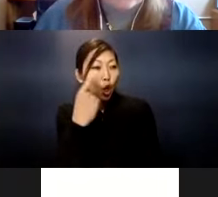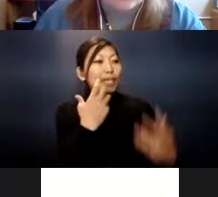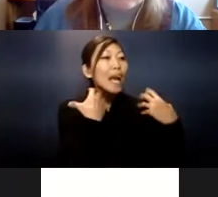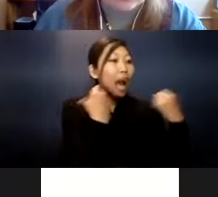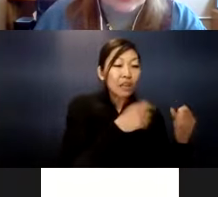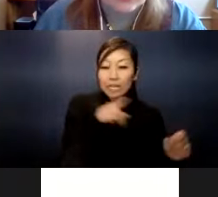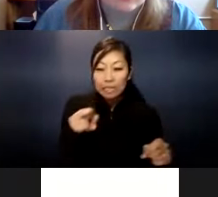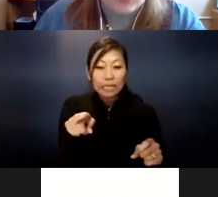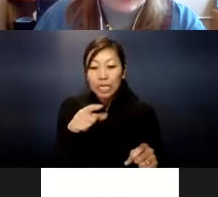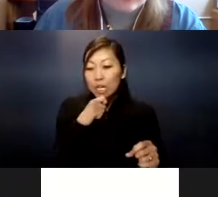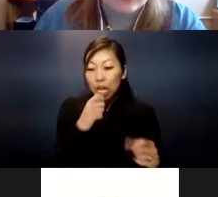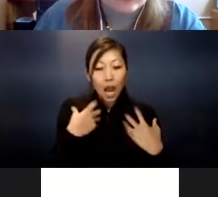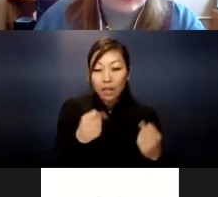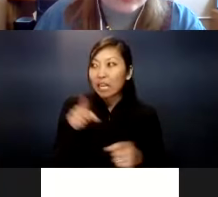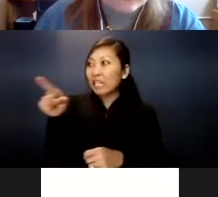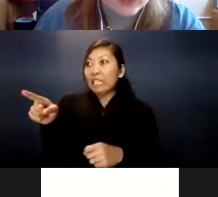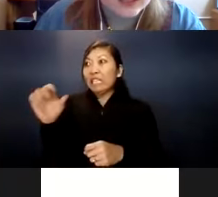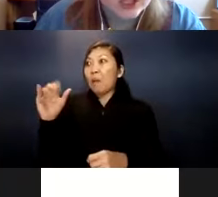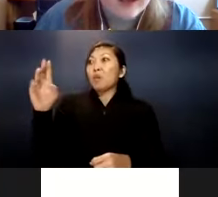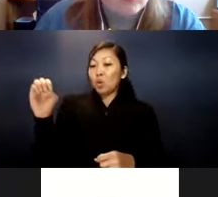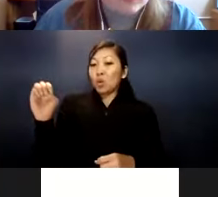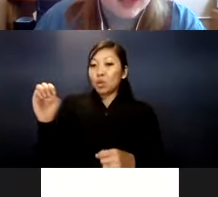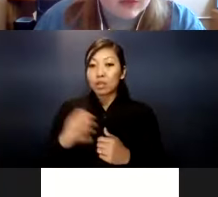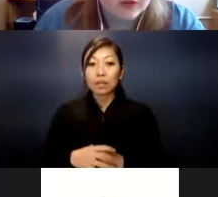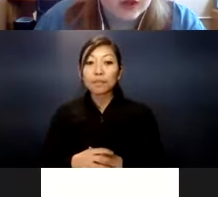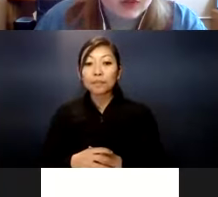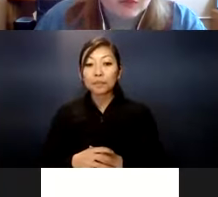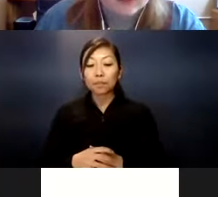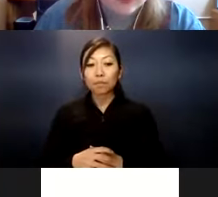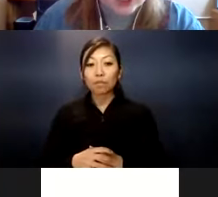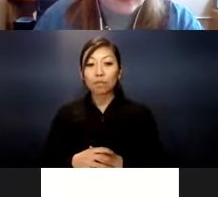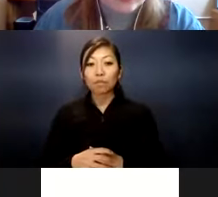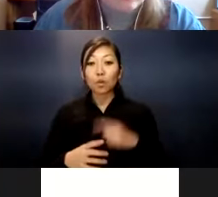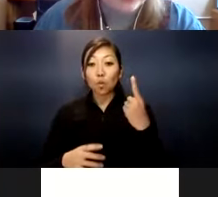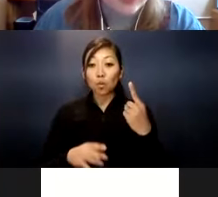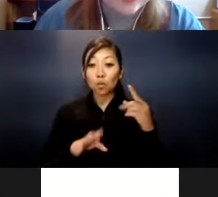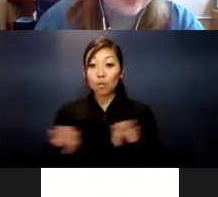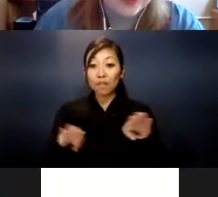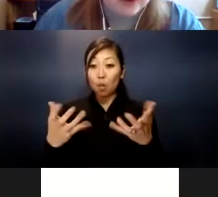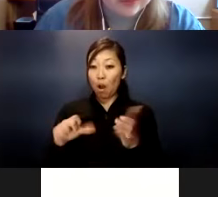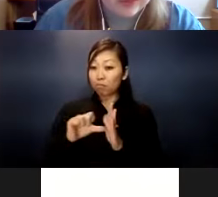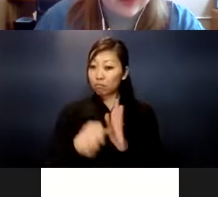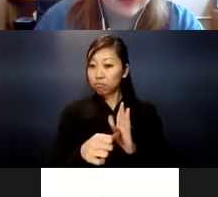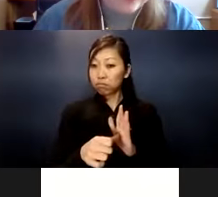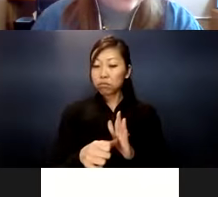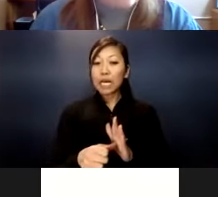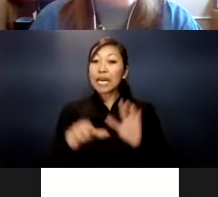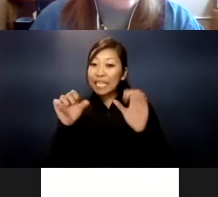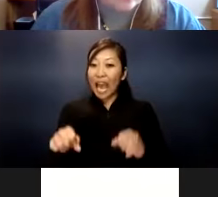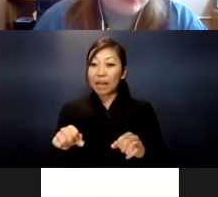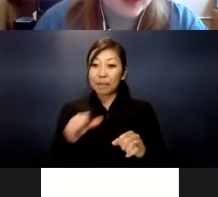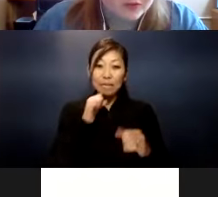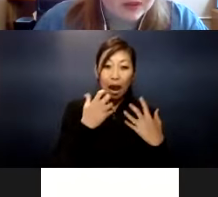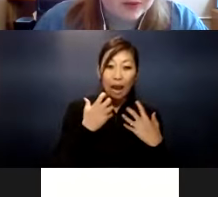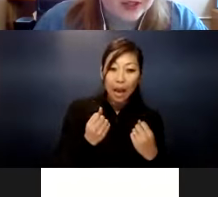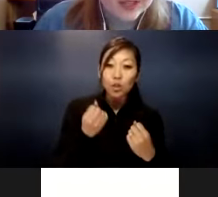One that I really want to touch on, one behavior that I really want to touch on that can be unhealthy or abusive, that a